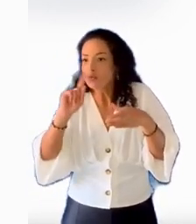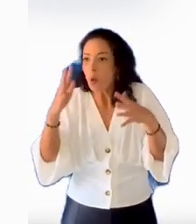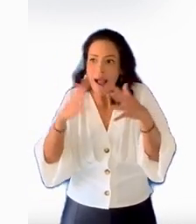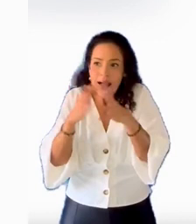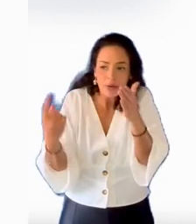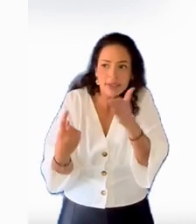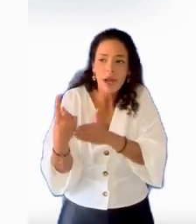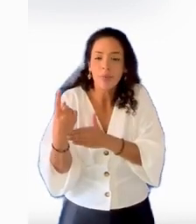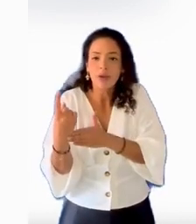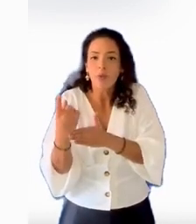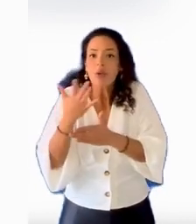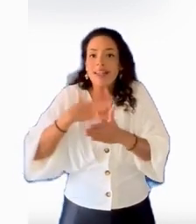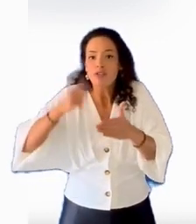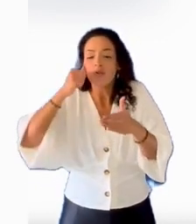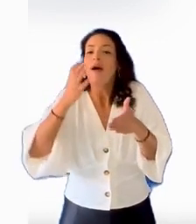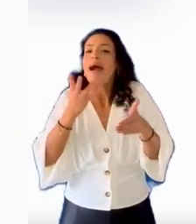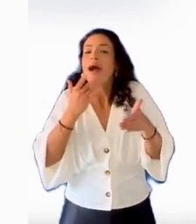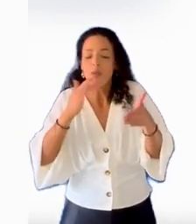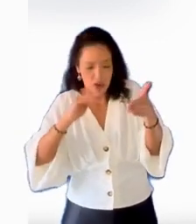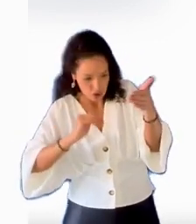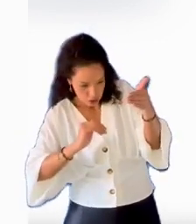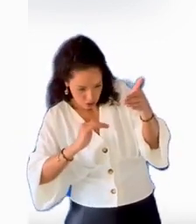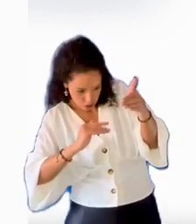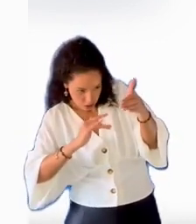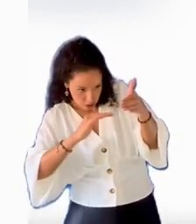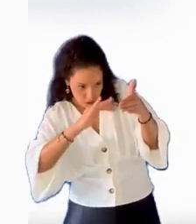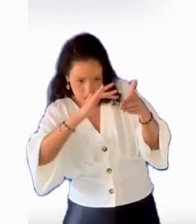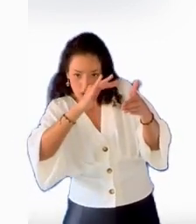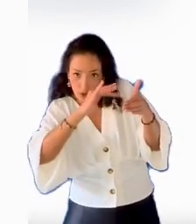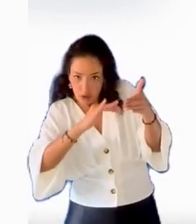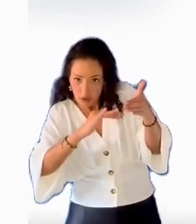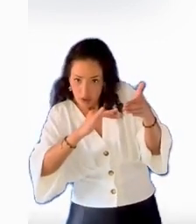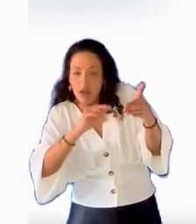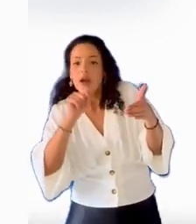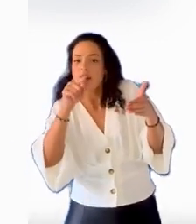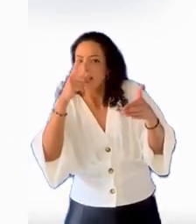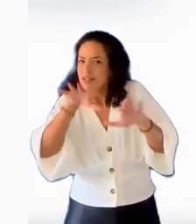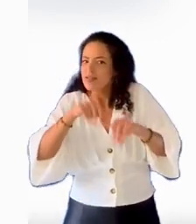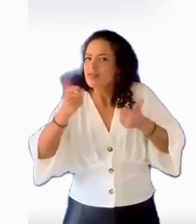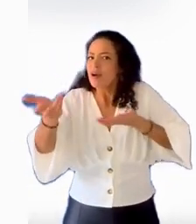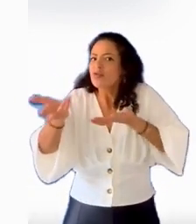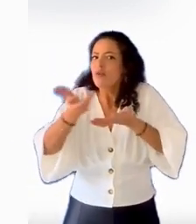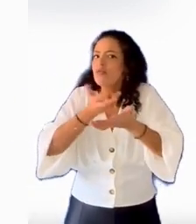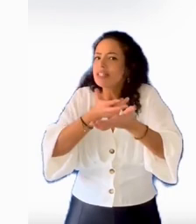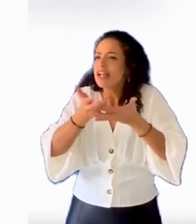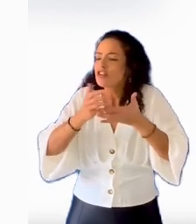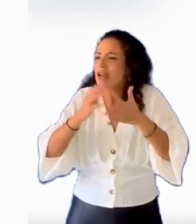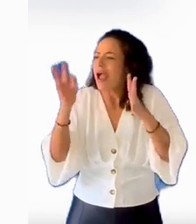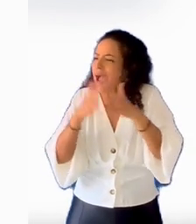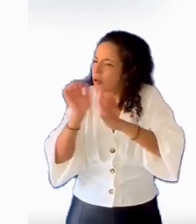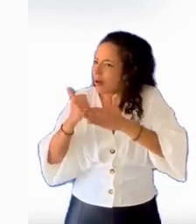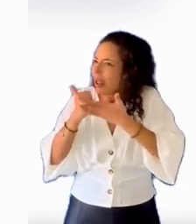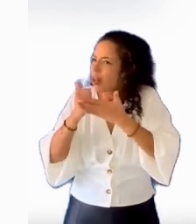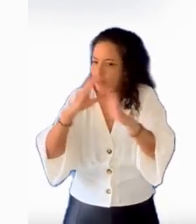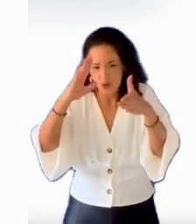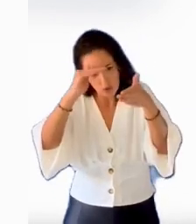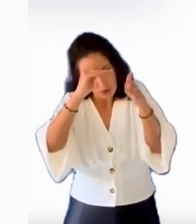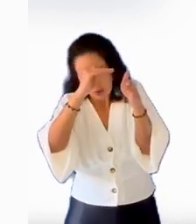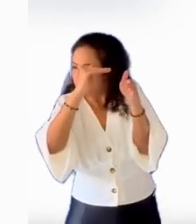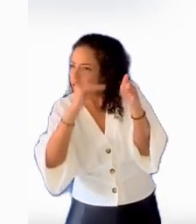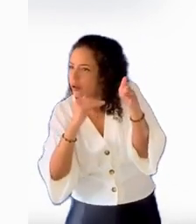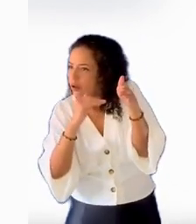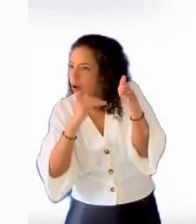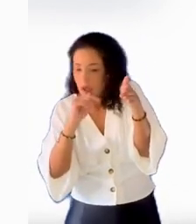there, only how much is there. From here, we can start conversations about what might help to empty it out, or ask how tolerable this